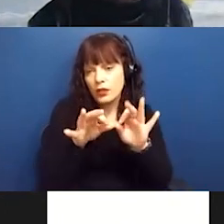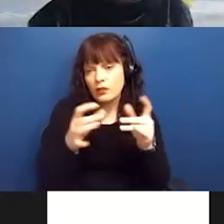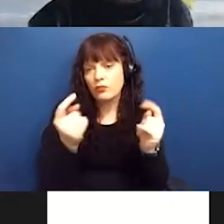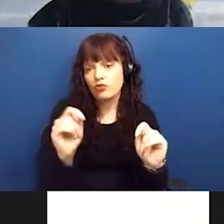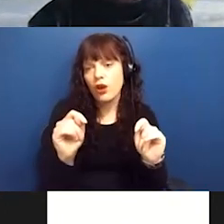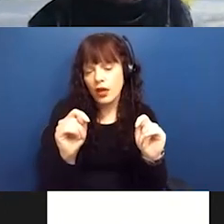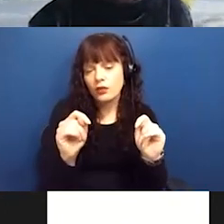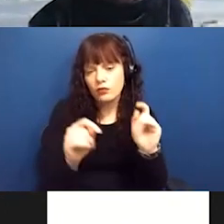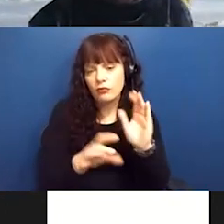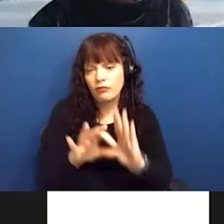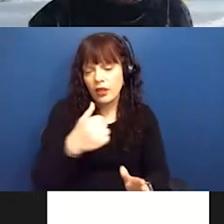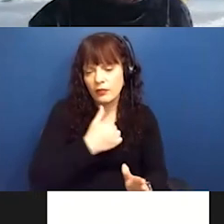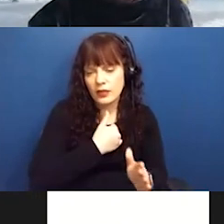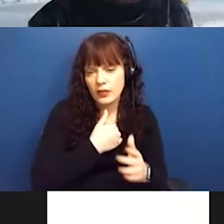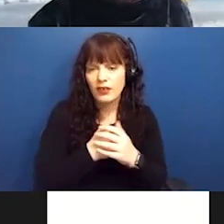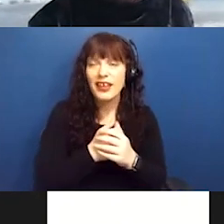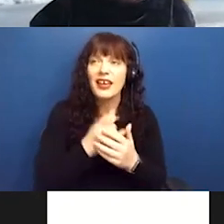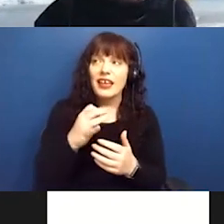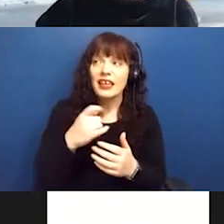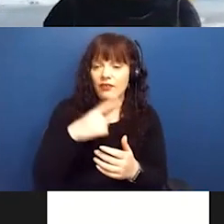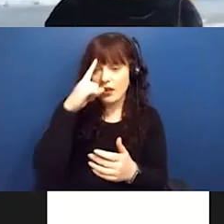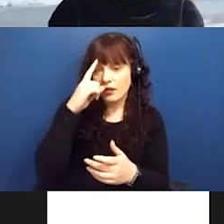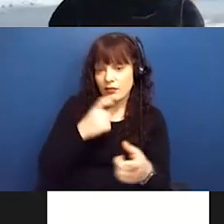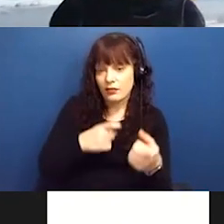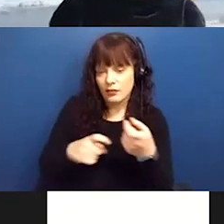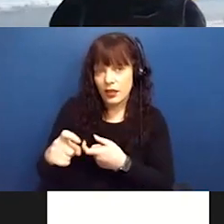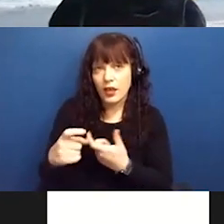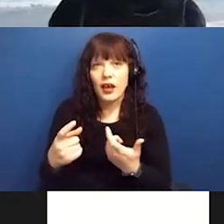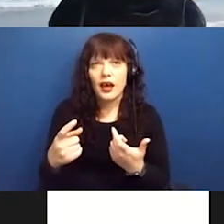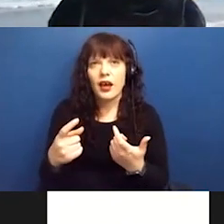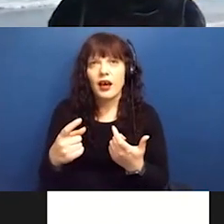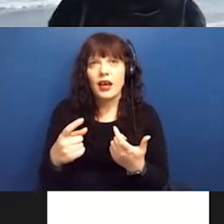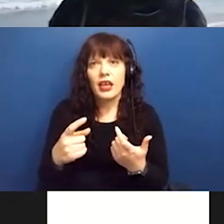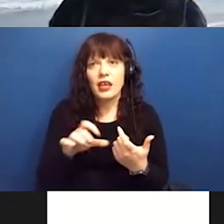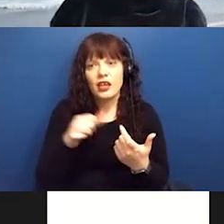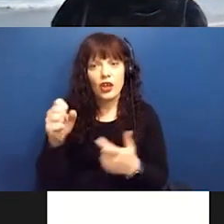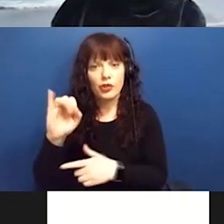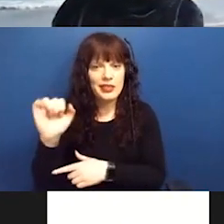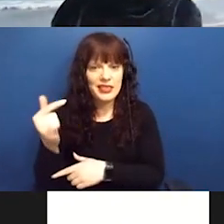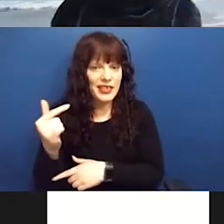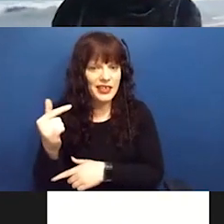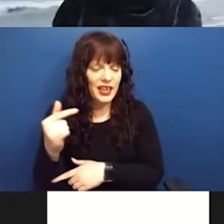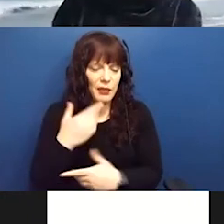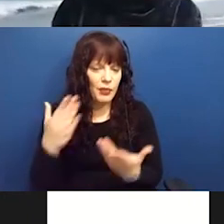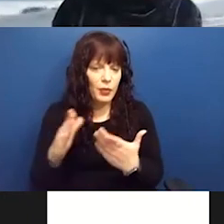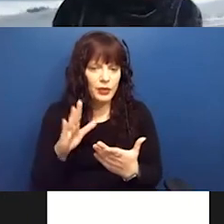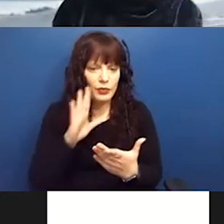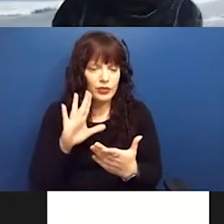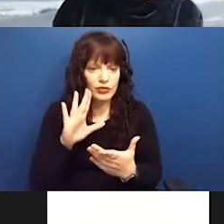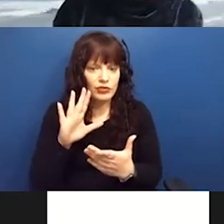myself in those places. If I put myself in the Foucault SIG or another SIG, I would probably get eaten alive. But,